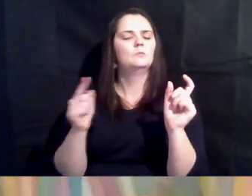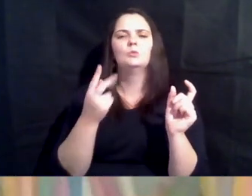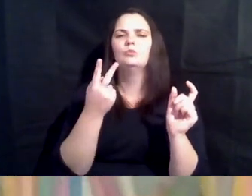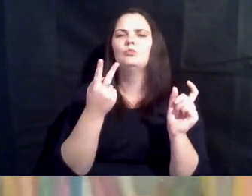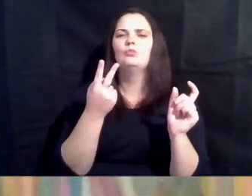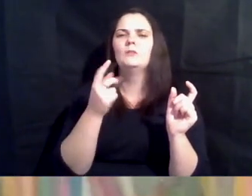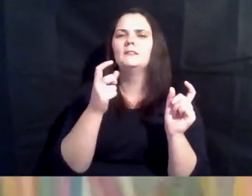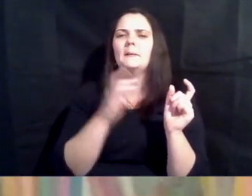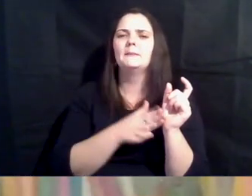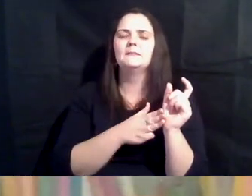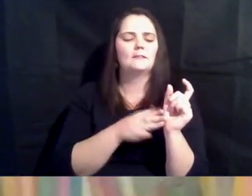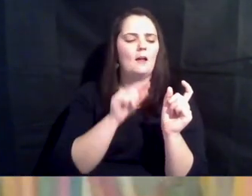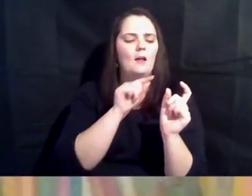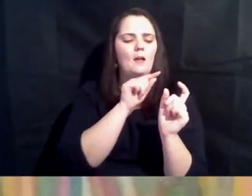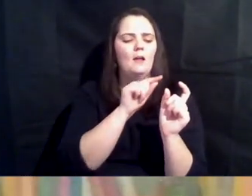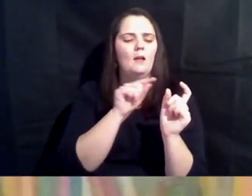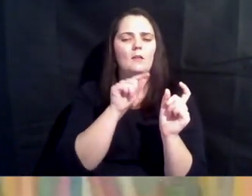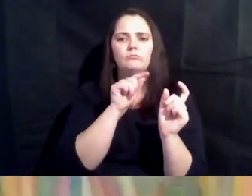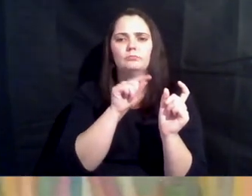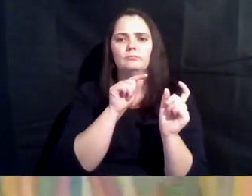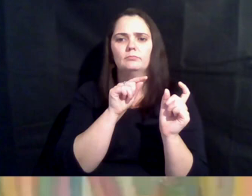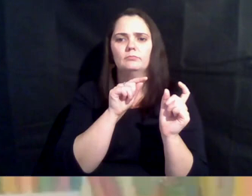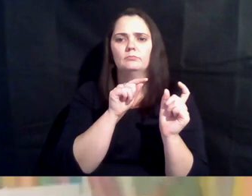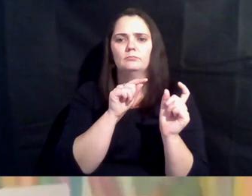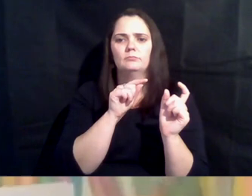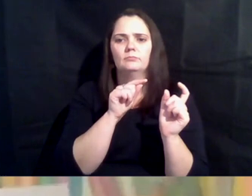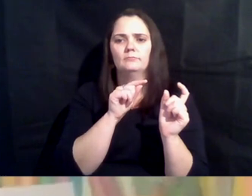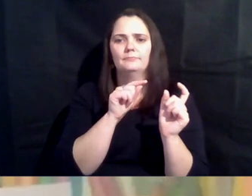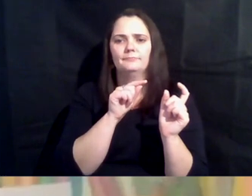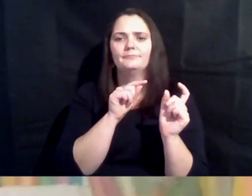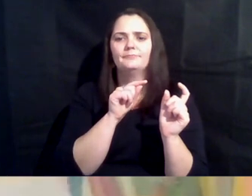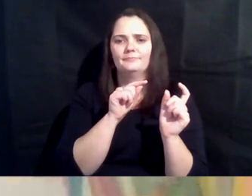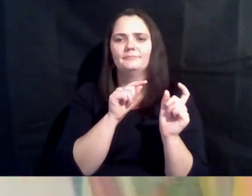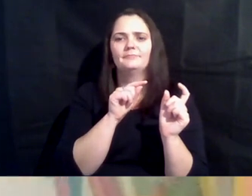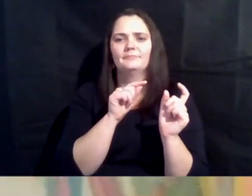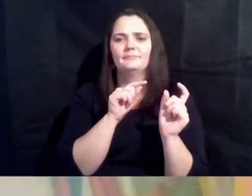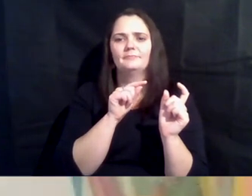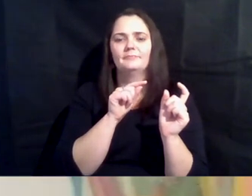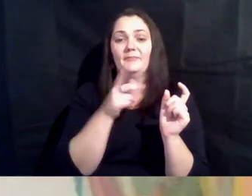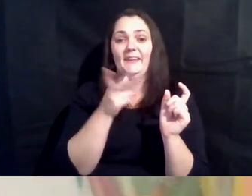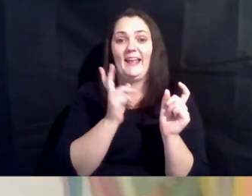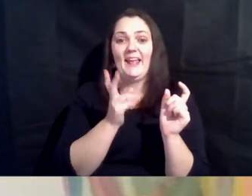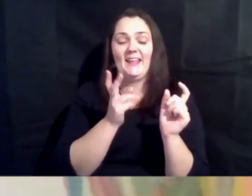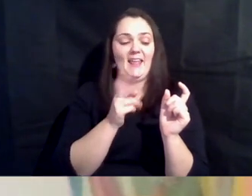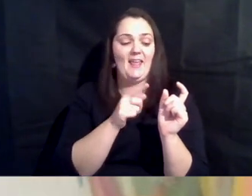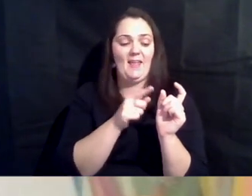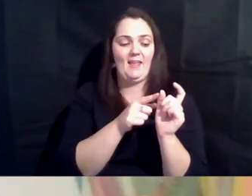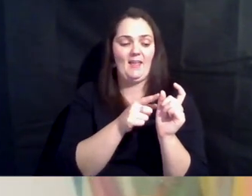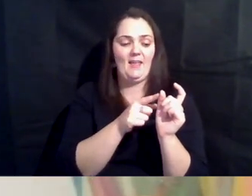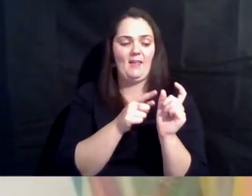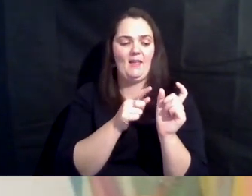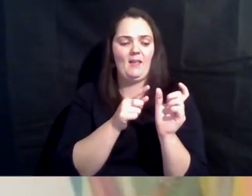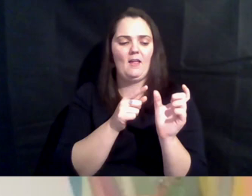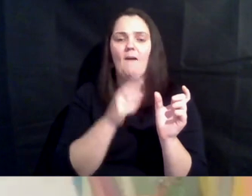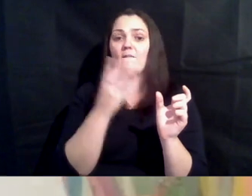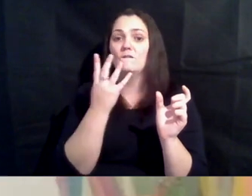dot 2 centimeters down from the top of my page. So just make a dot there. And then I'm going to do the same thing